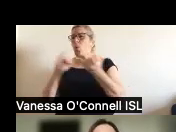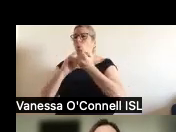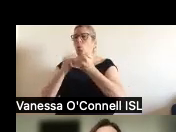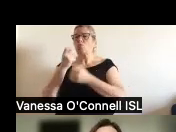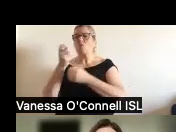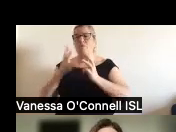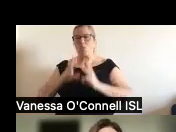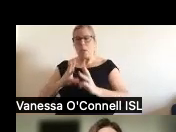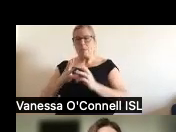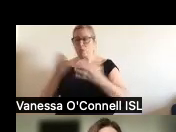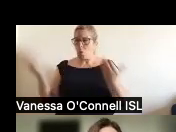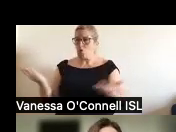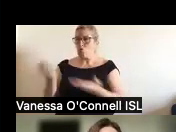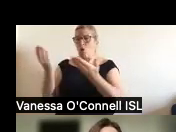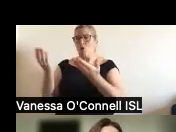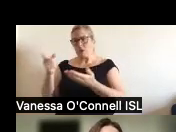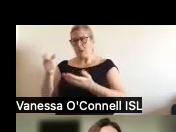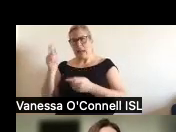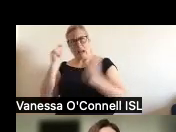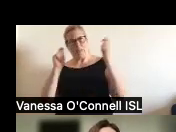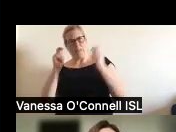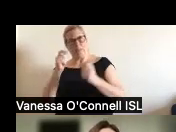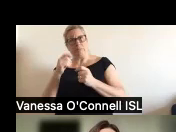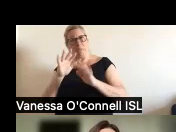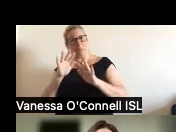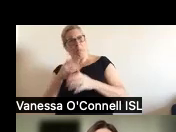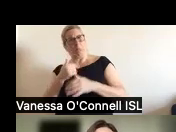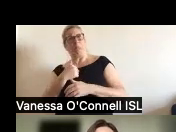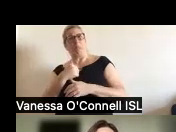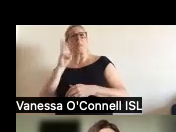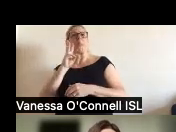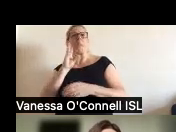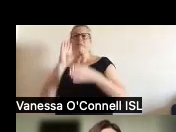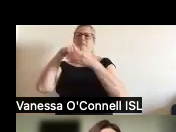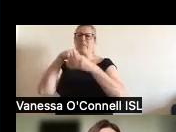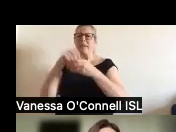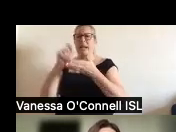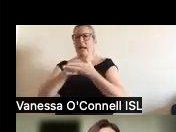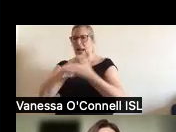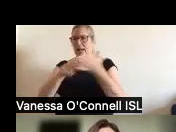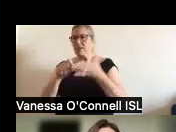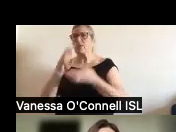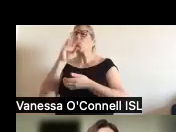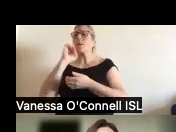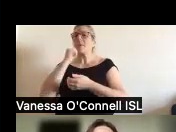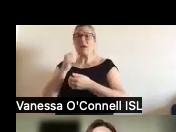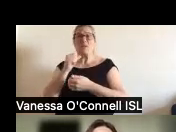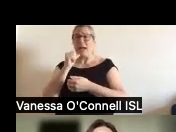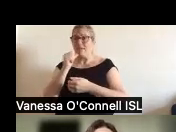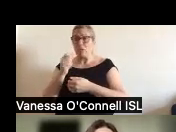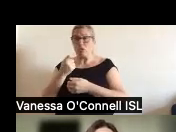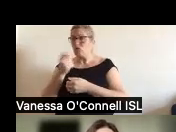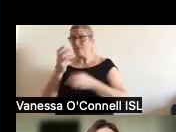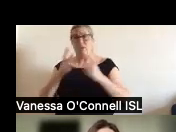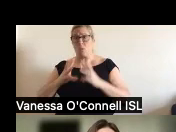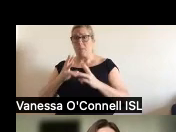explore the possibilities of running for election. And I suppose the reason why is that we have no Traveller women ever